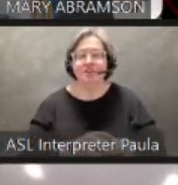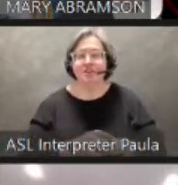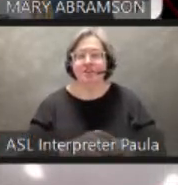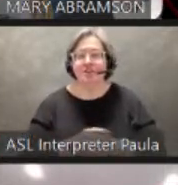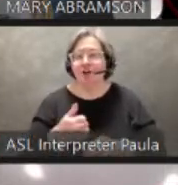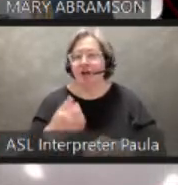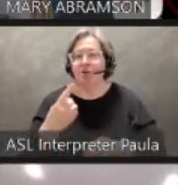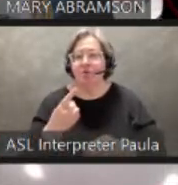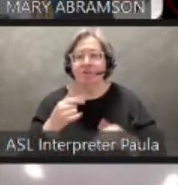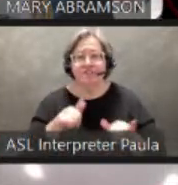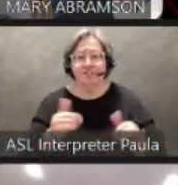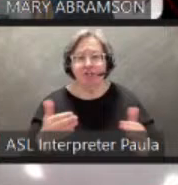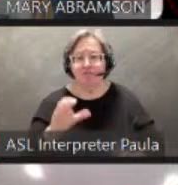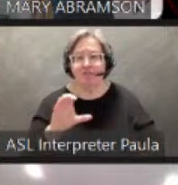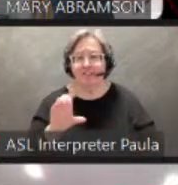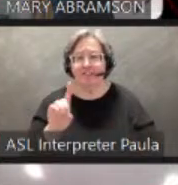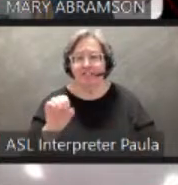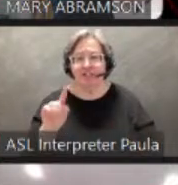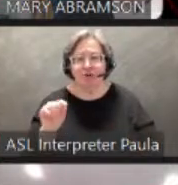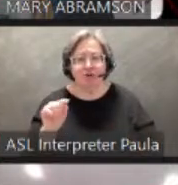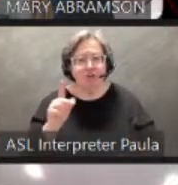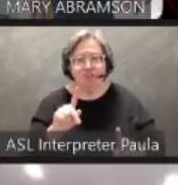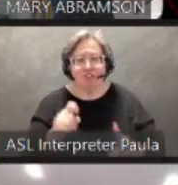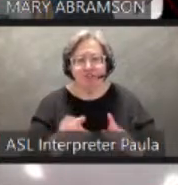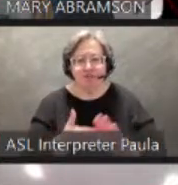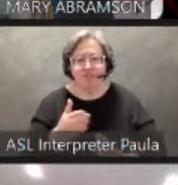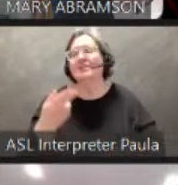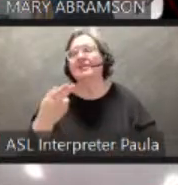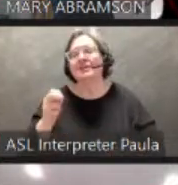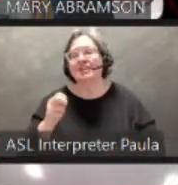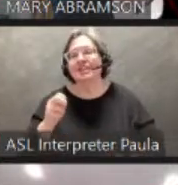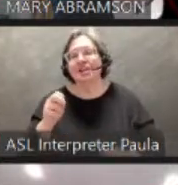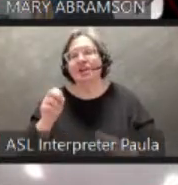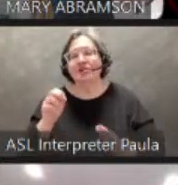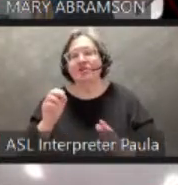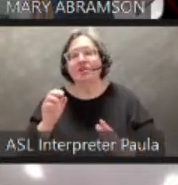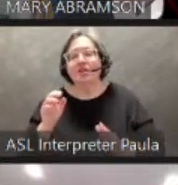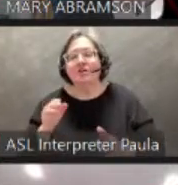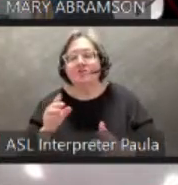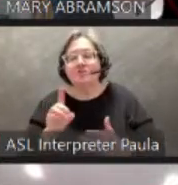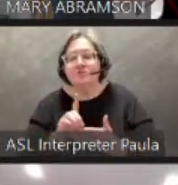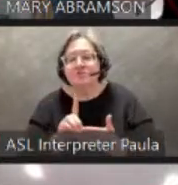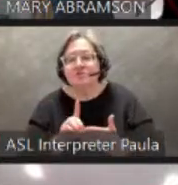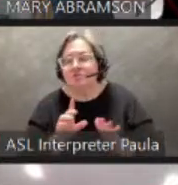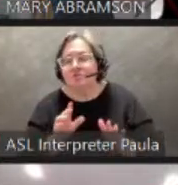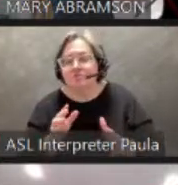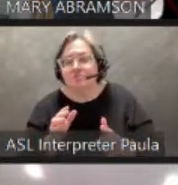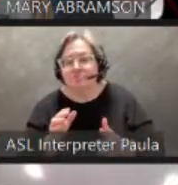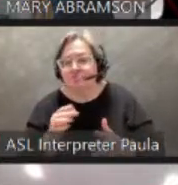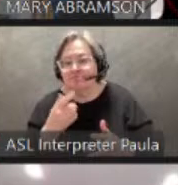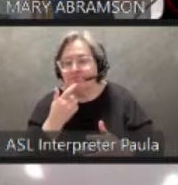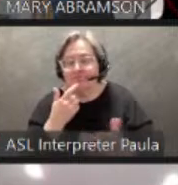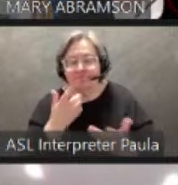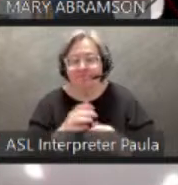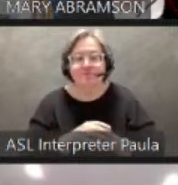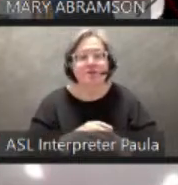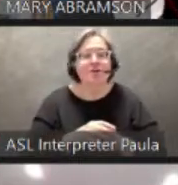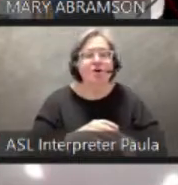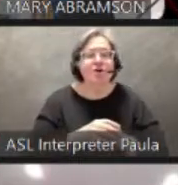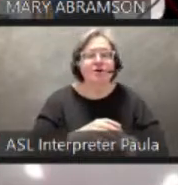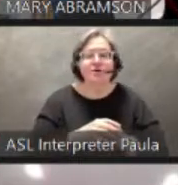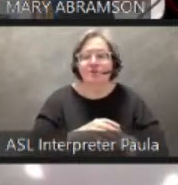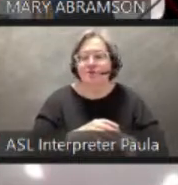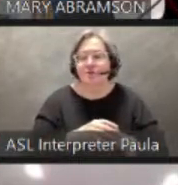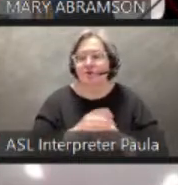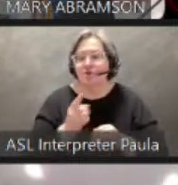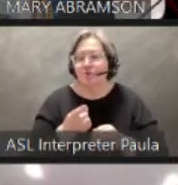from CDOT or did the person from CDOT have to? She left. The design team still on the Okay. I mean, one question, but